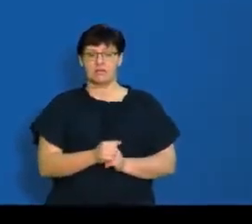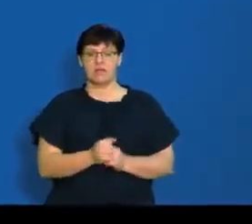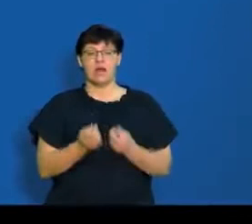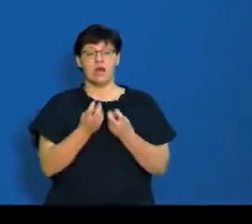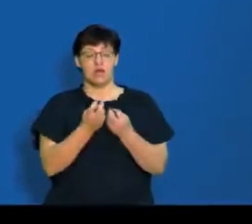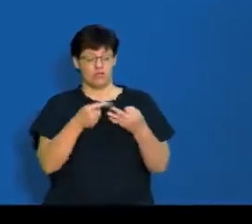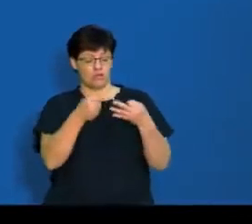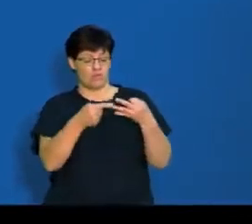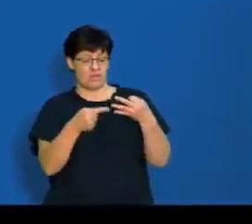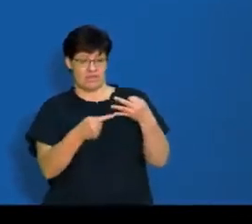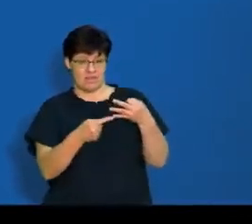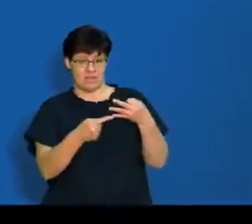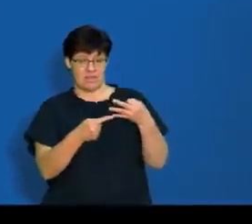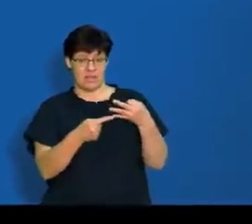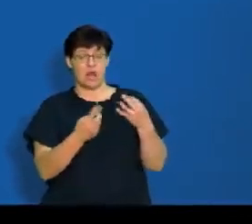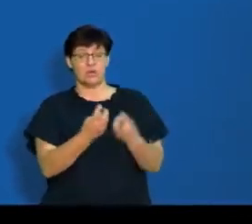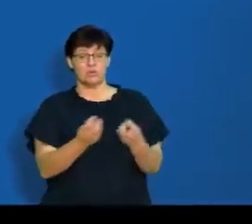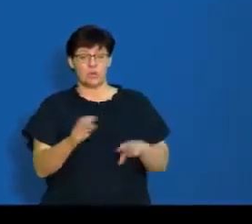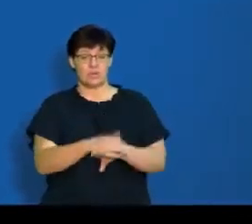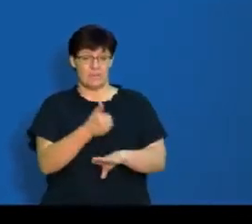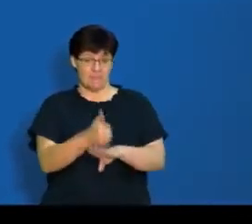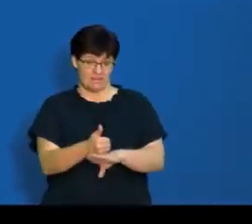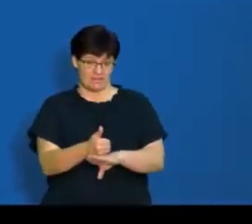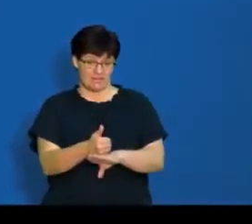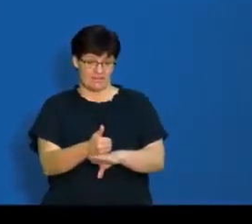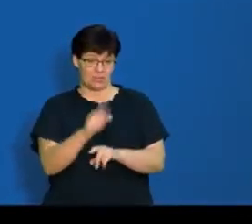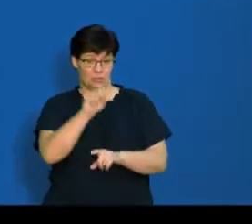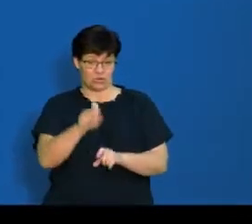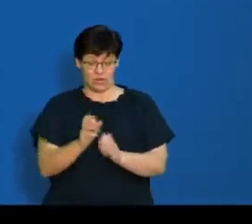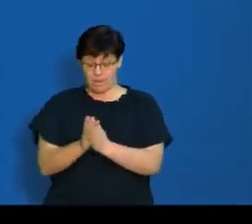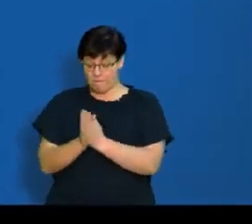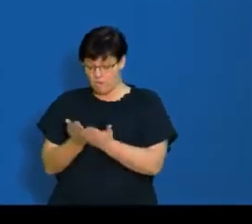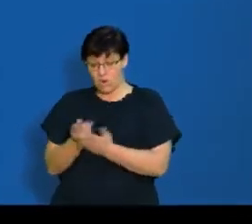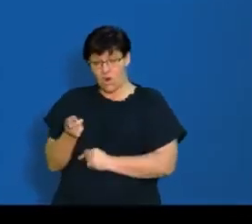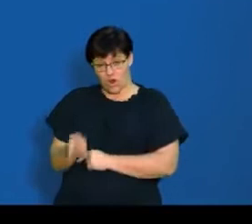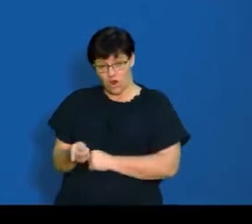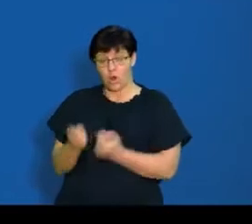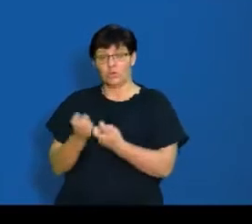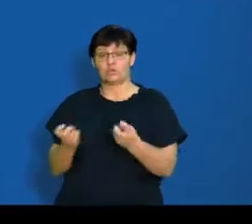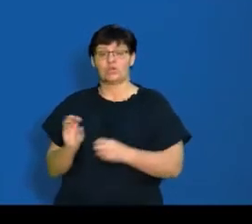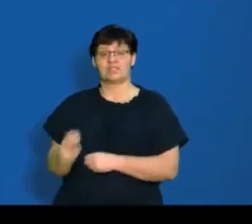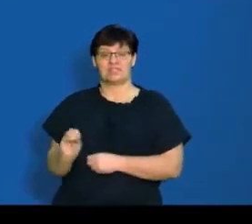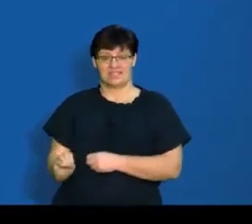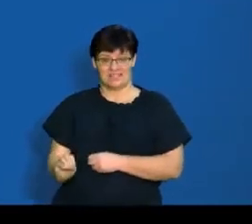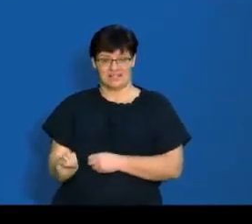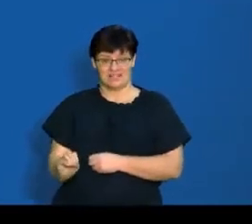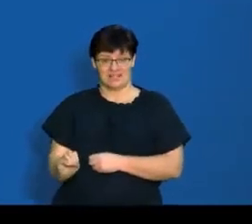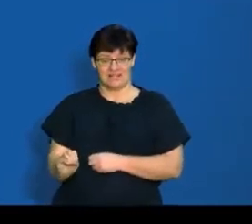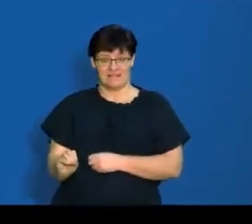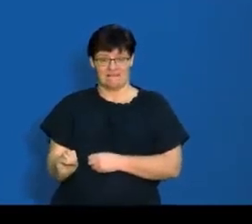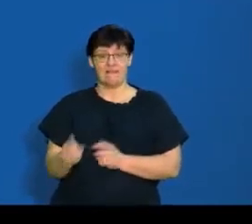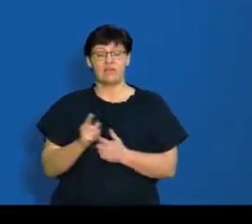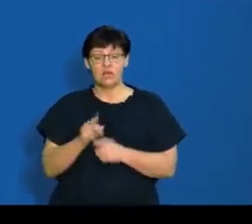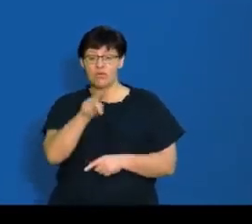source-based questions, and there will be a source material booklet that contains the different sources that